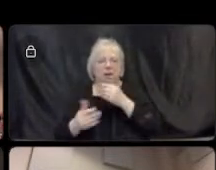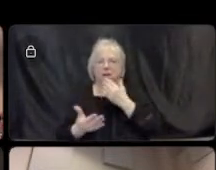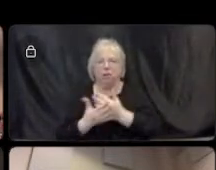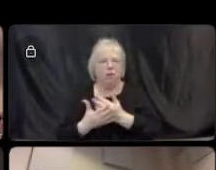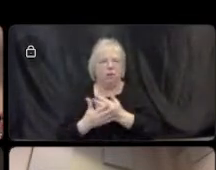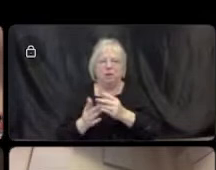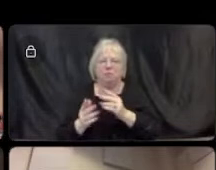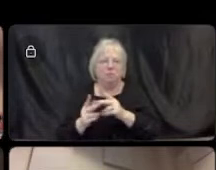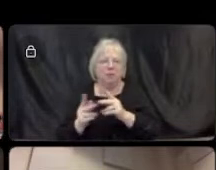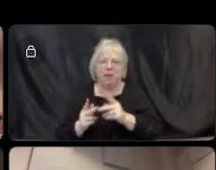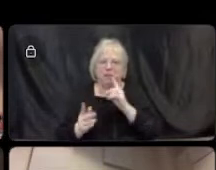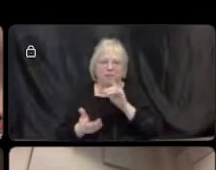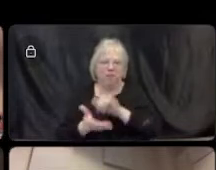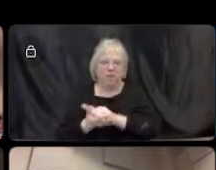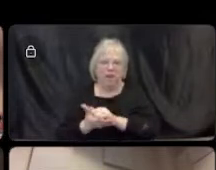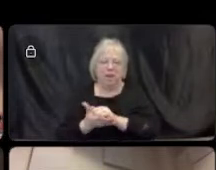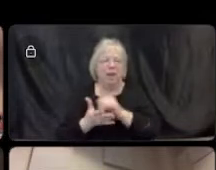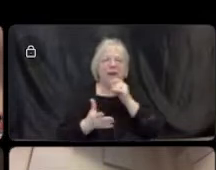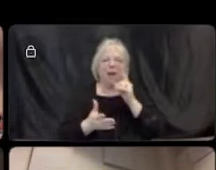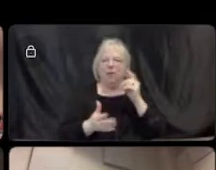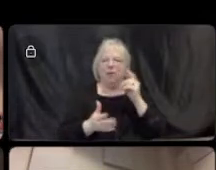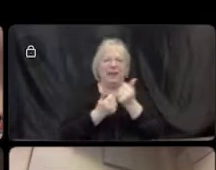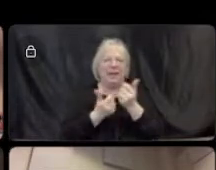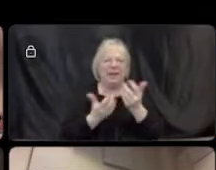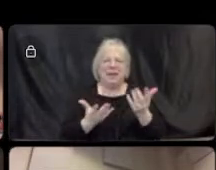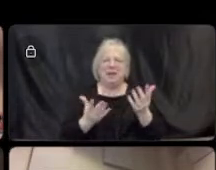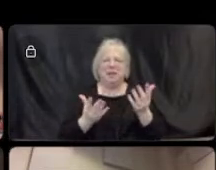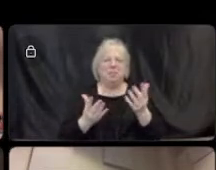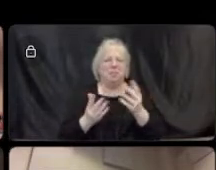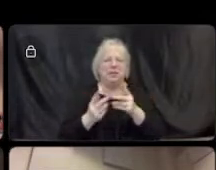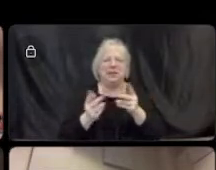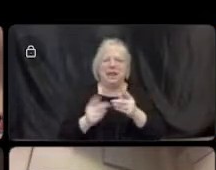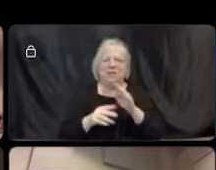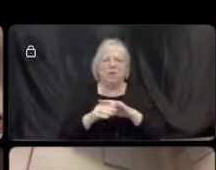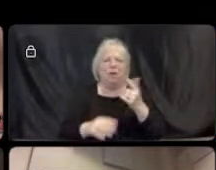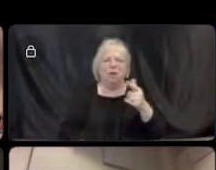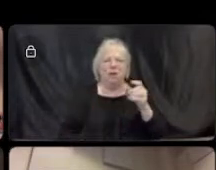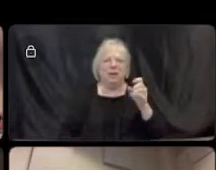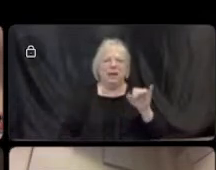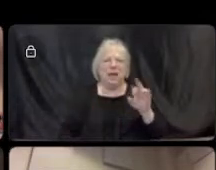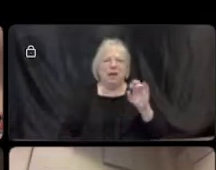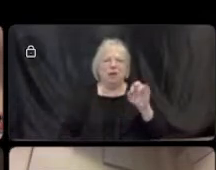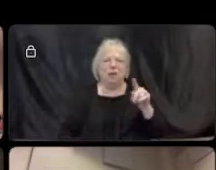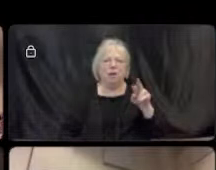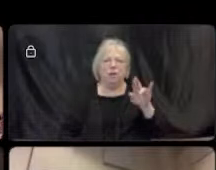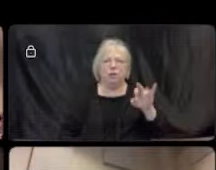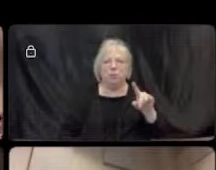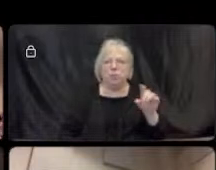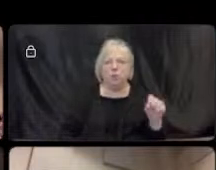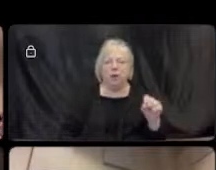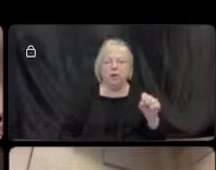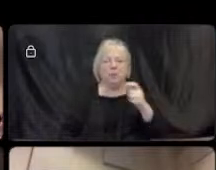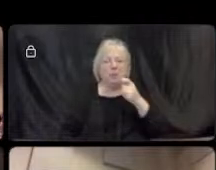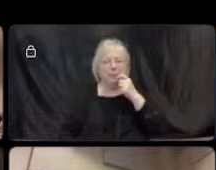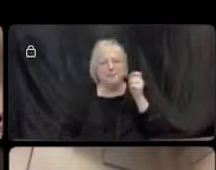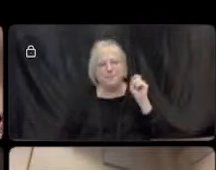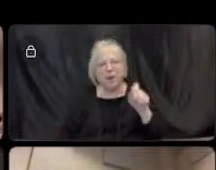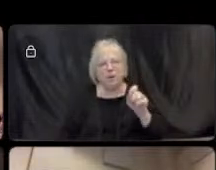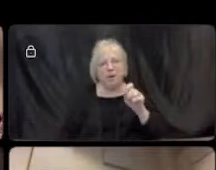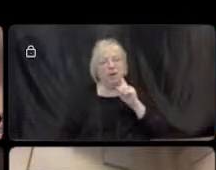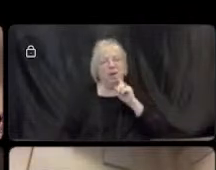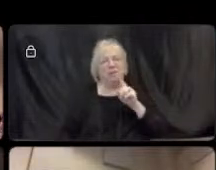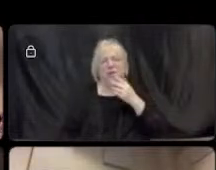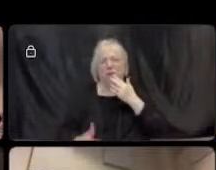for it. I don't think anywhere on Guy Springs, period, is a good location for a car lot, no matter